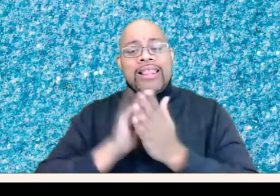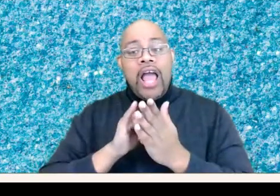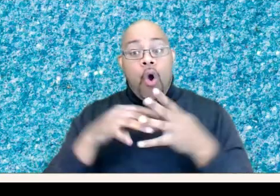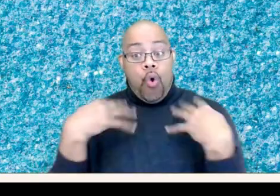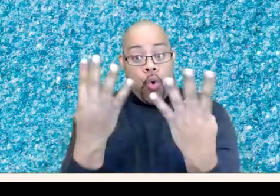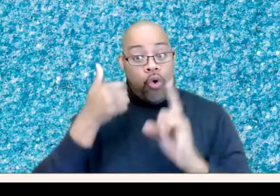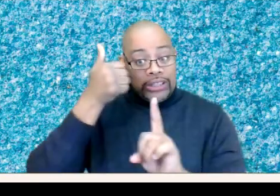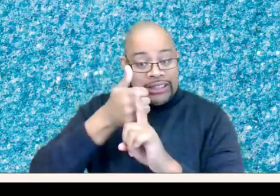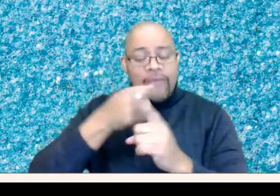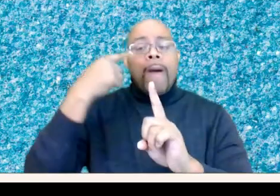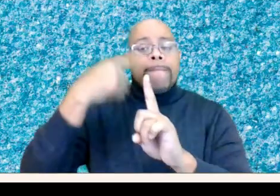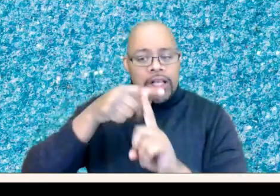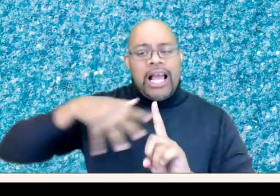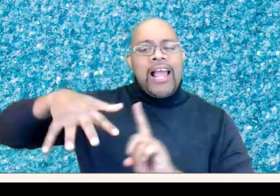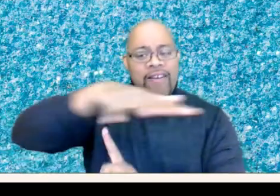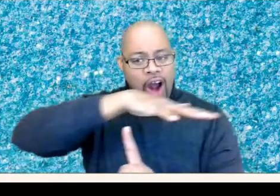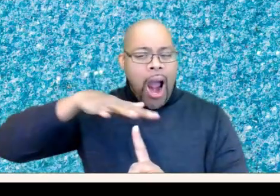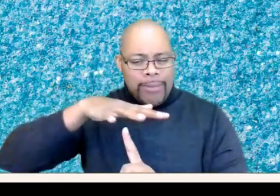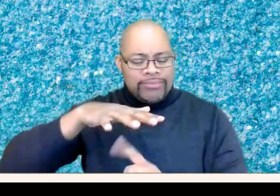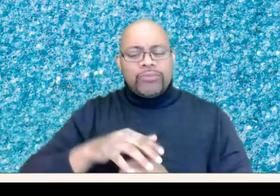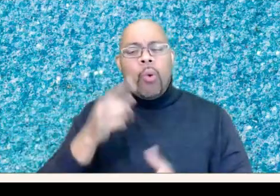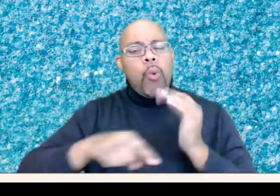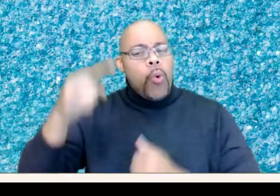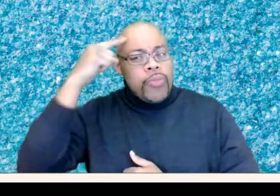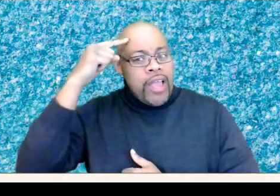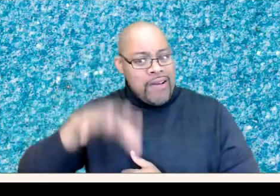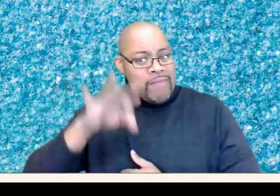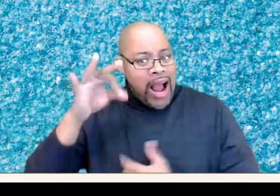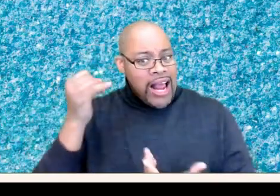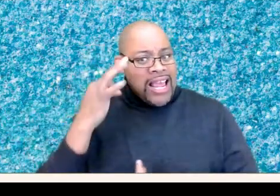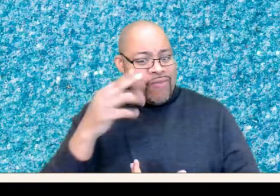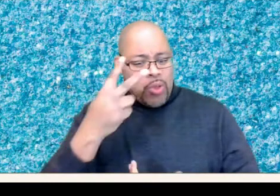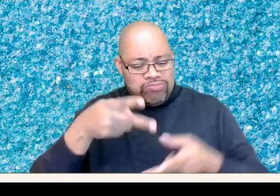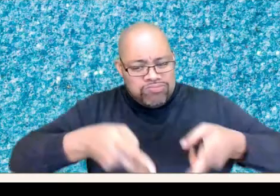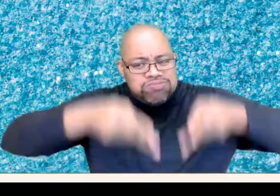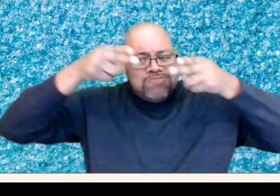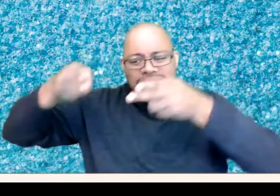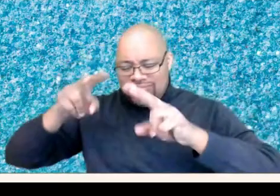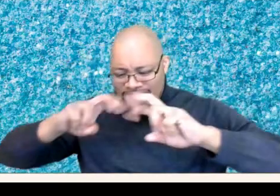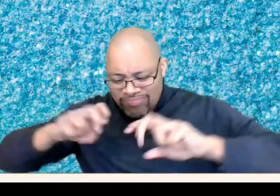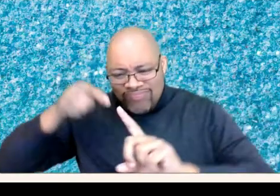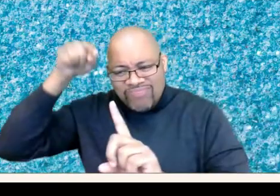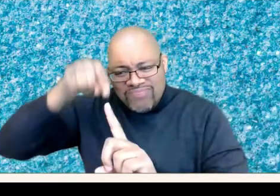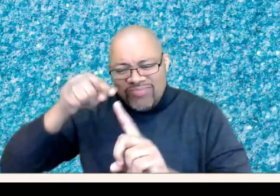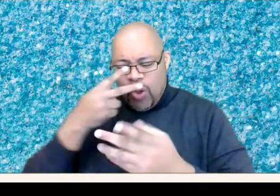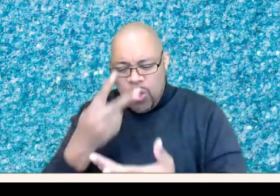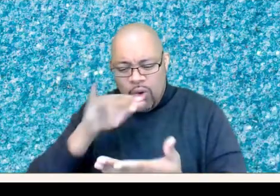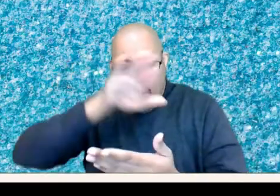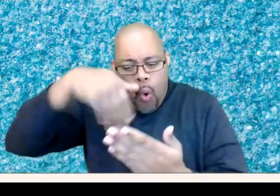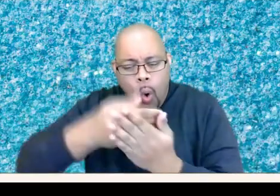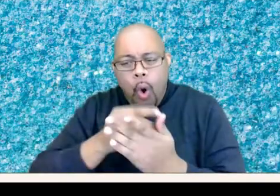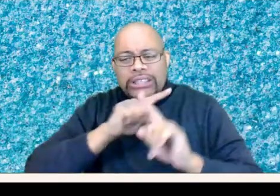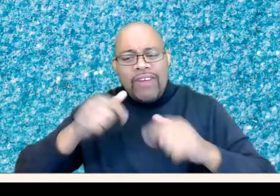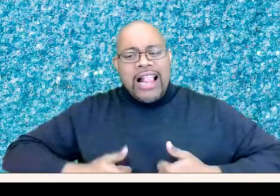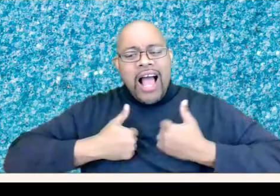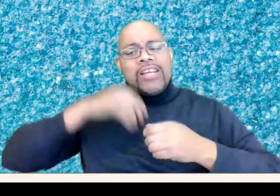animal itself plus its microbiome, what do you think we would find if we took a little tissue biopsy and we expanded and looked at all the life